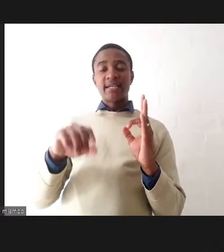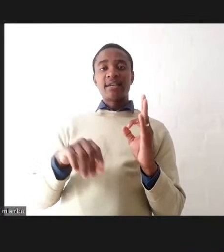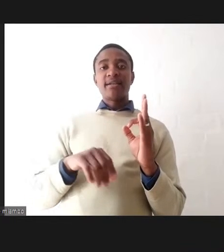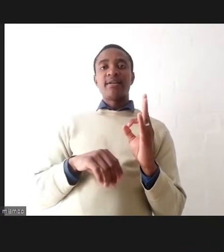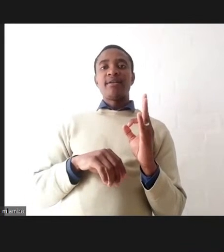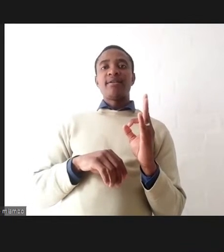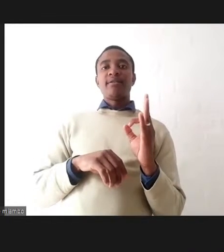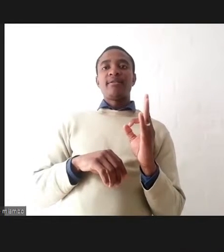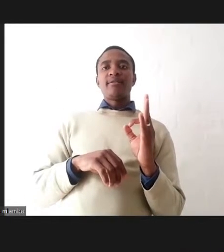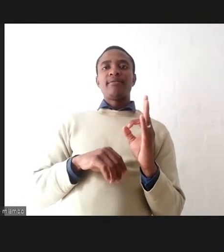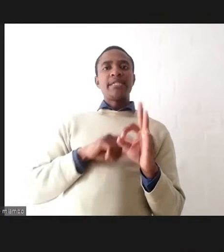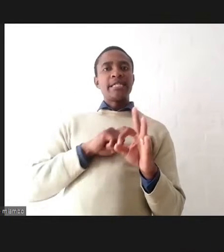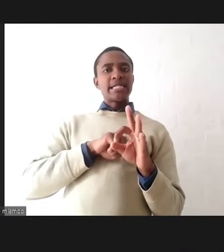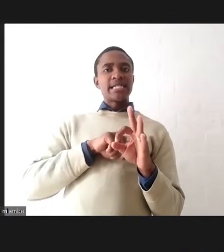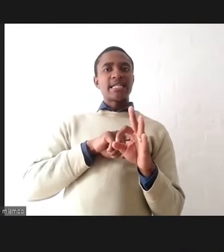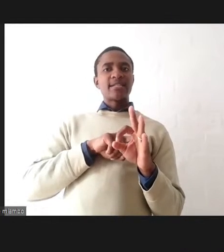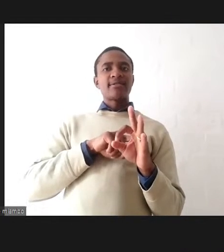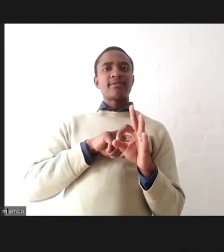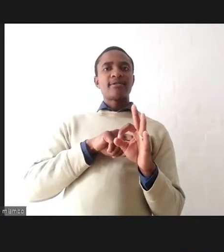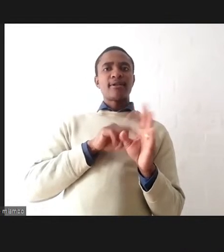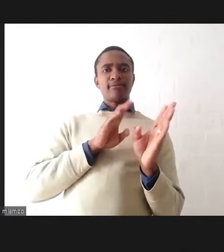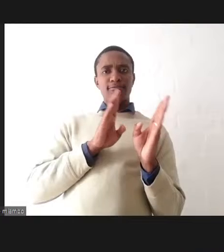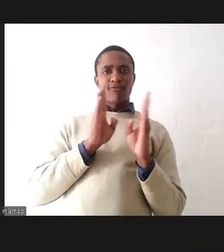taking time away from other important things to